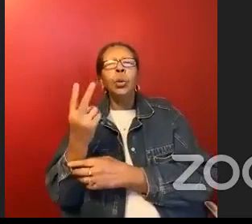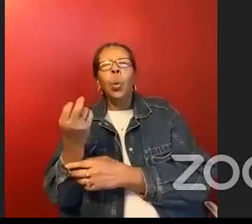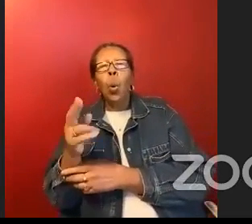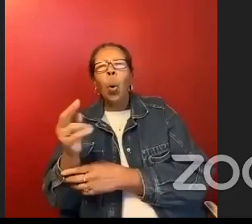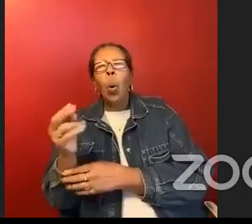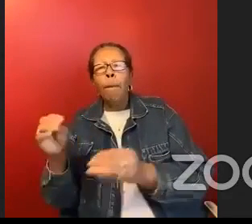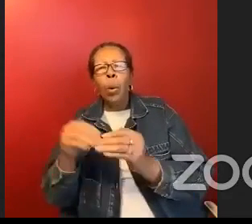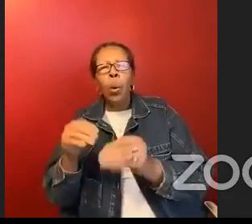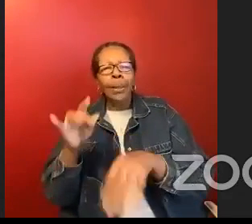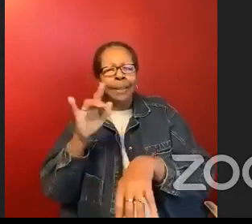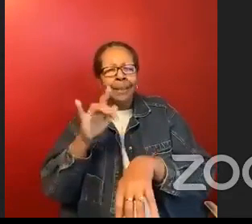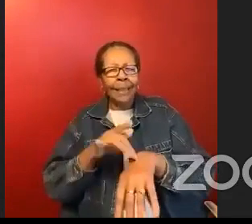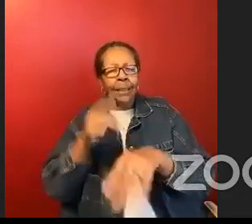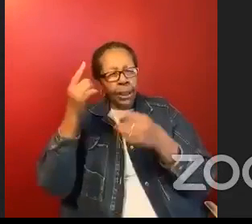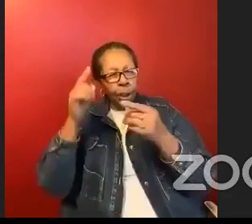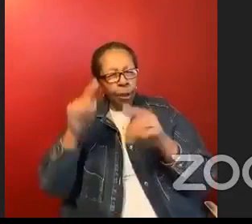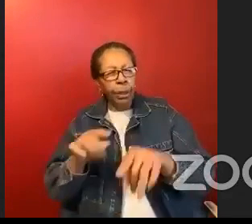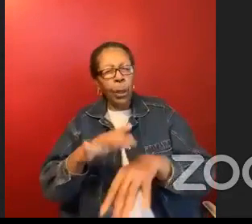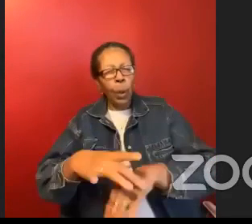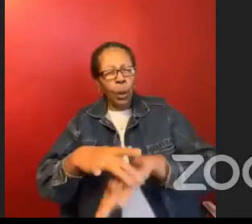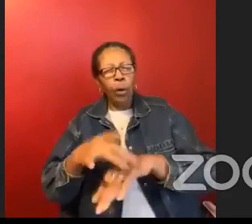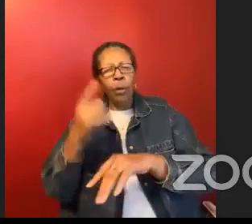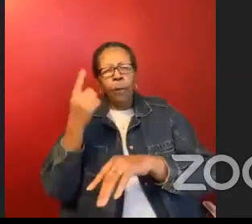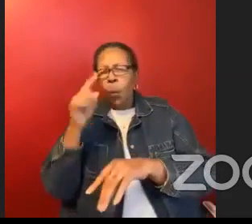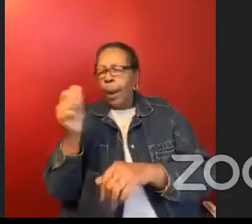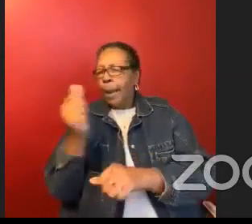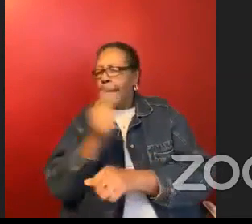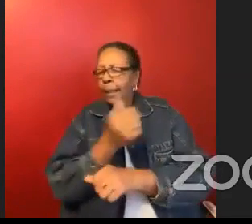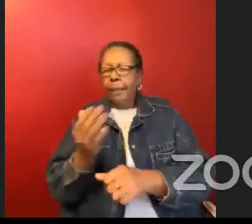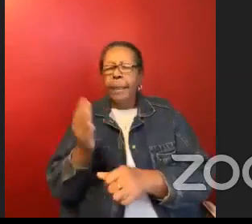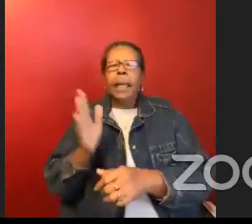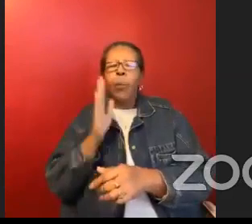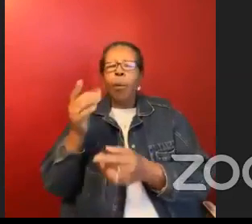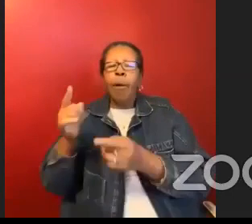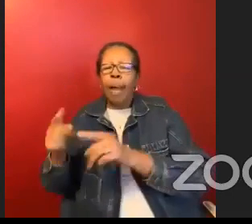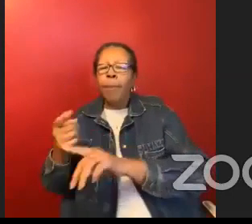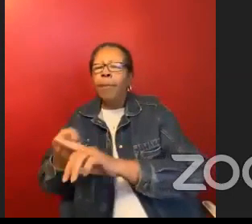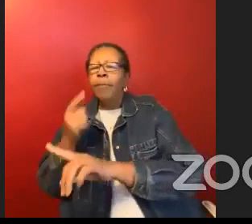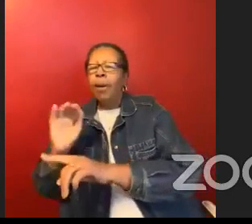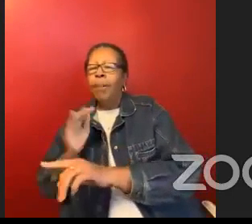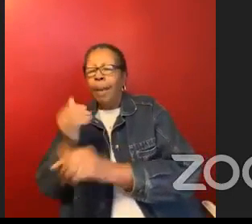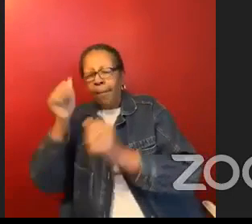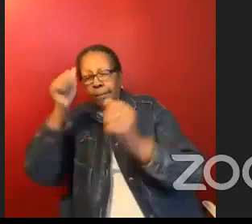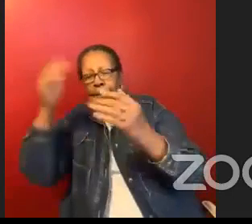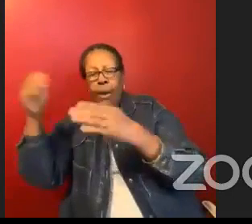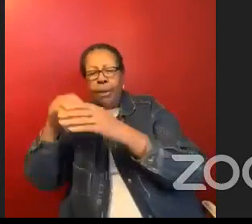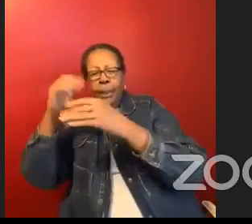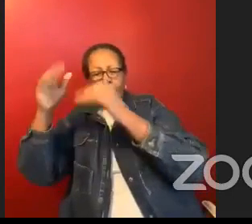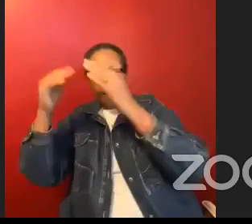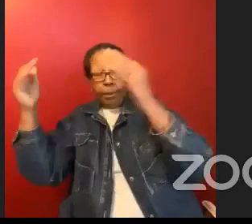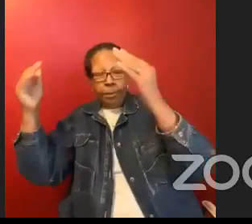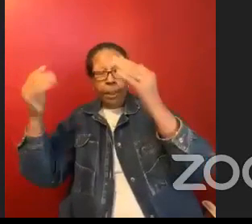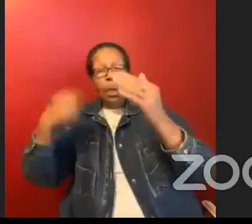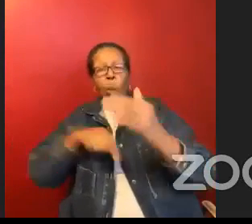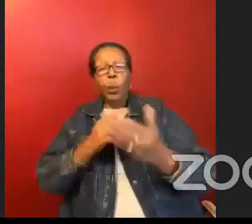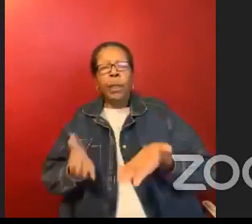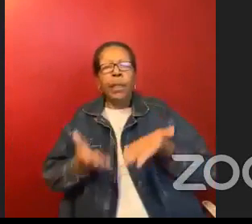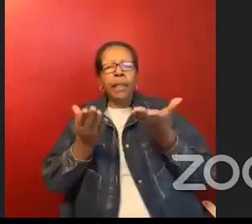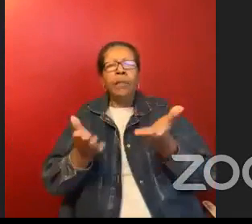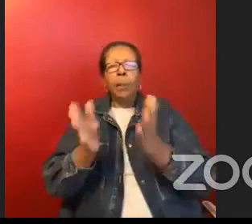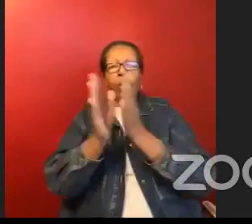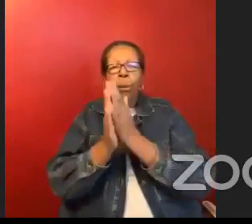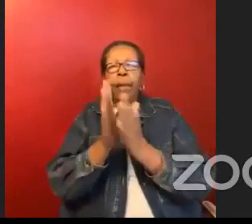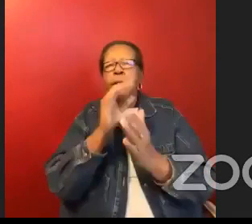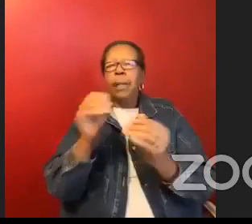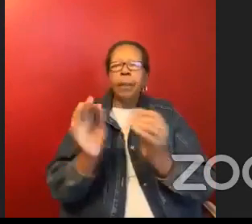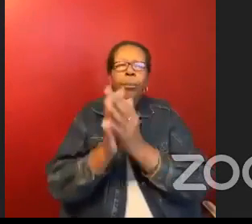for anything, it shall be done by our Father in heaven. We lift up, Lord God, these prayers, and also we lift up praises to you